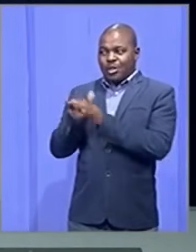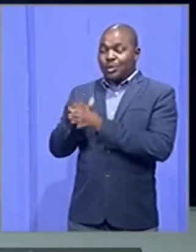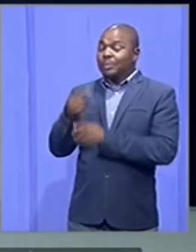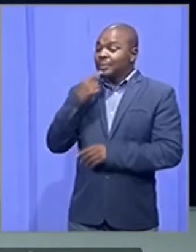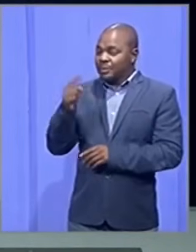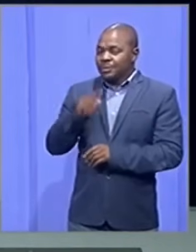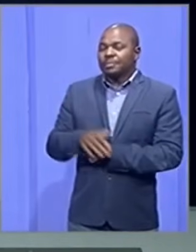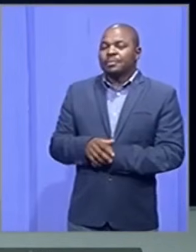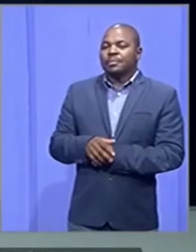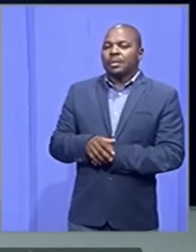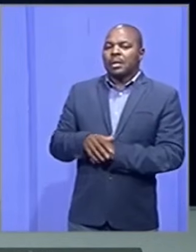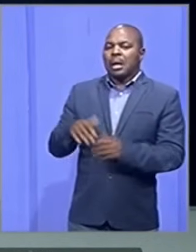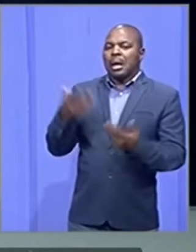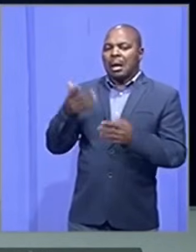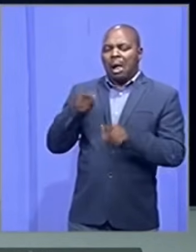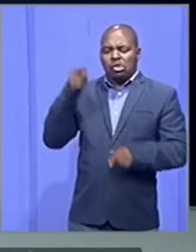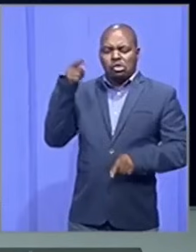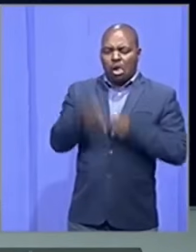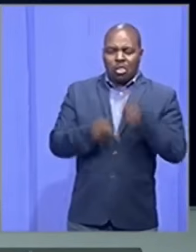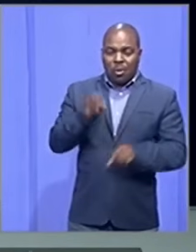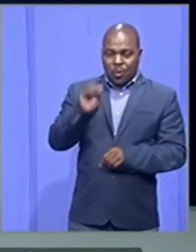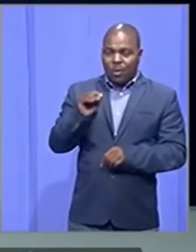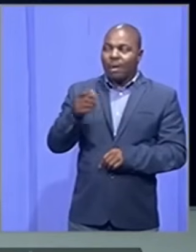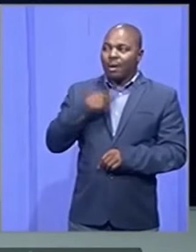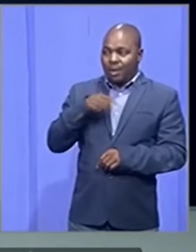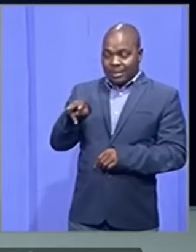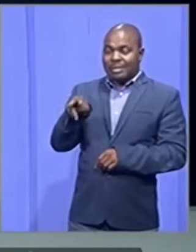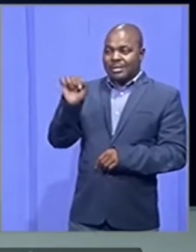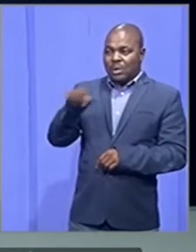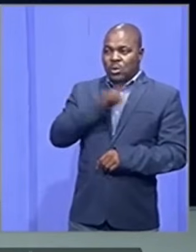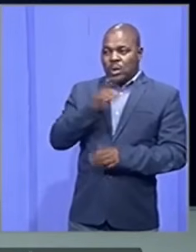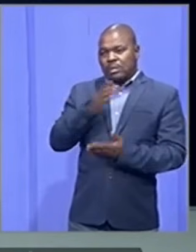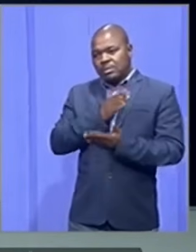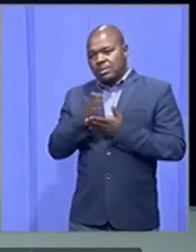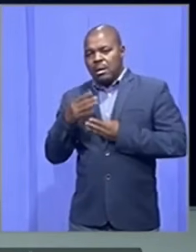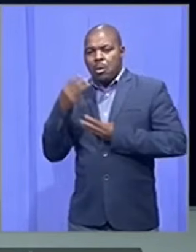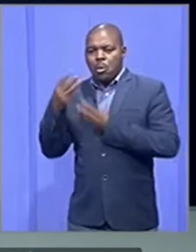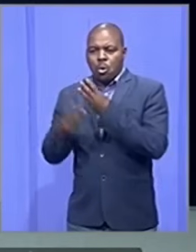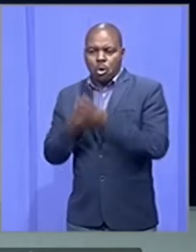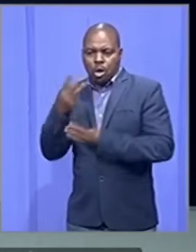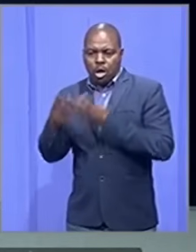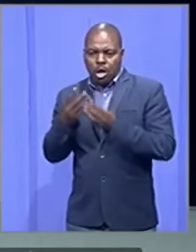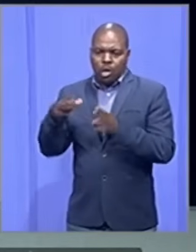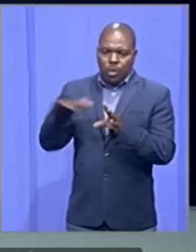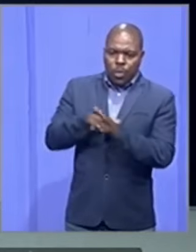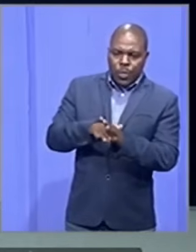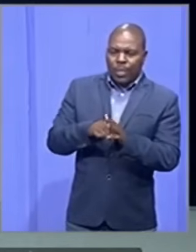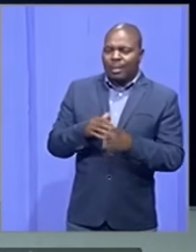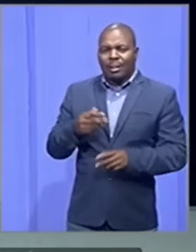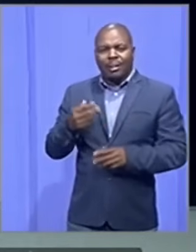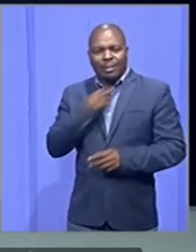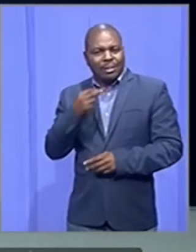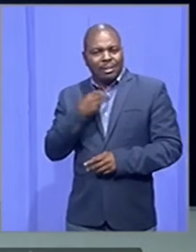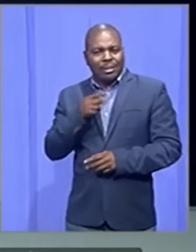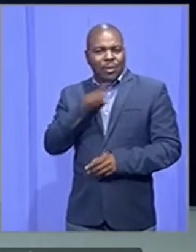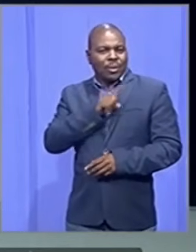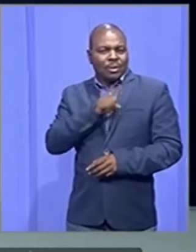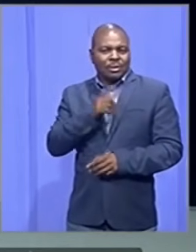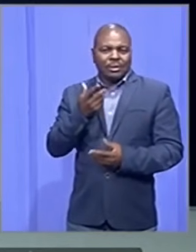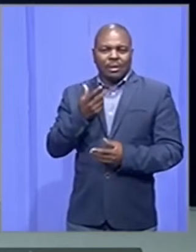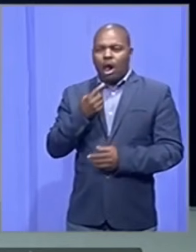a re ba kgesollo haholo hona le mesebetsi e mong e loreng ha ba khone ho ithola batho hobane ba sa khone